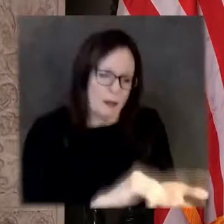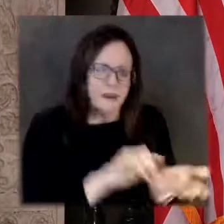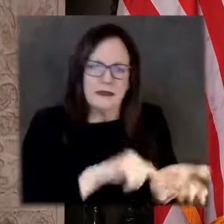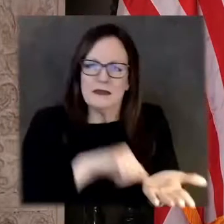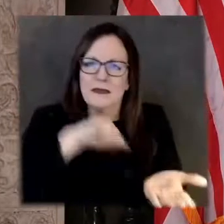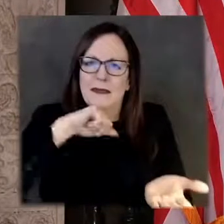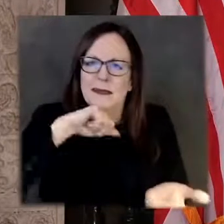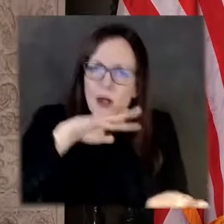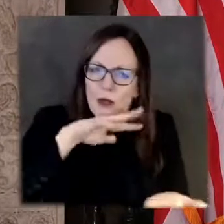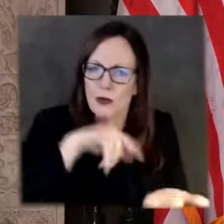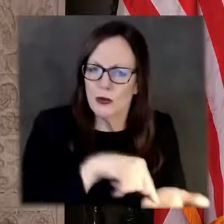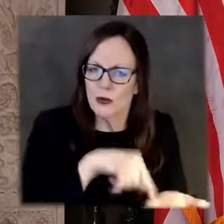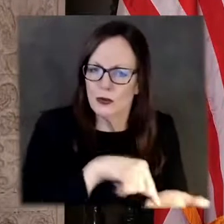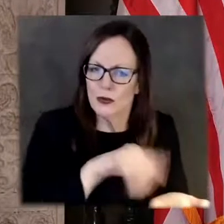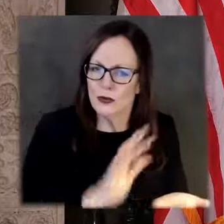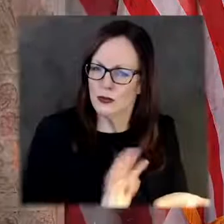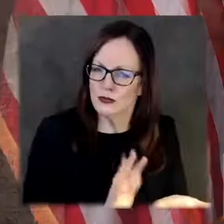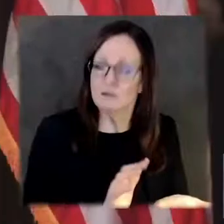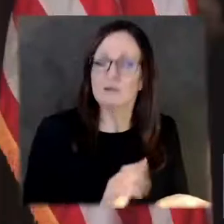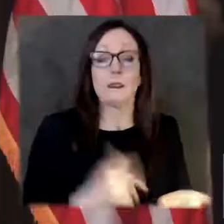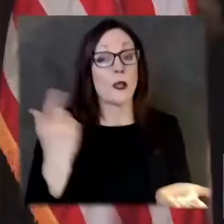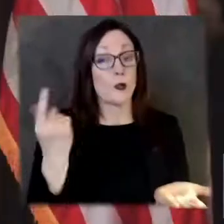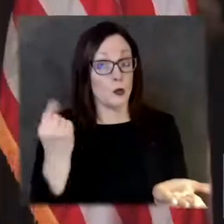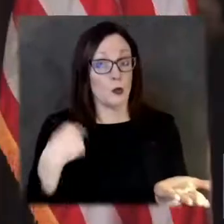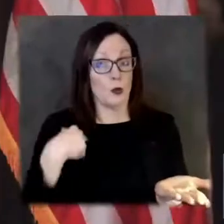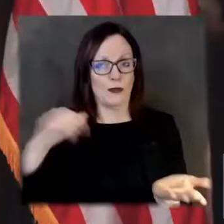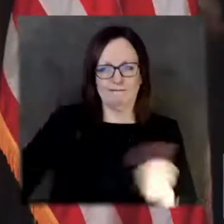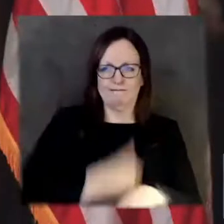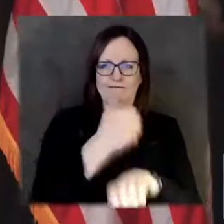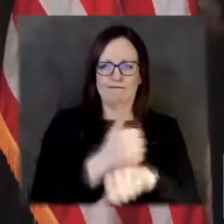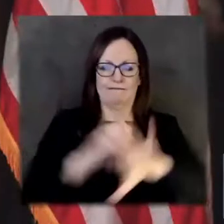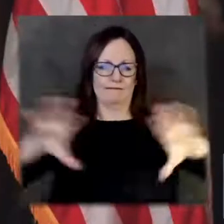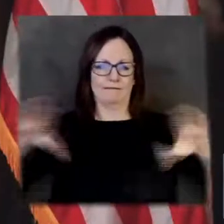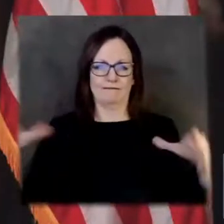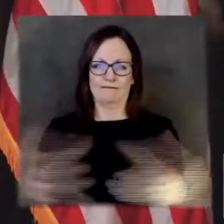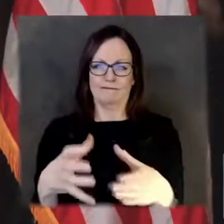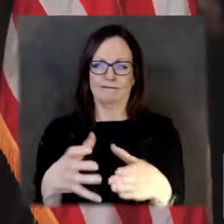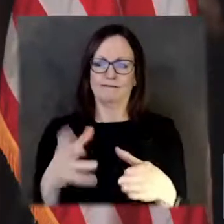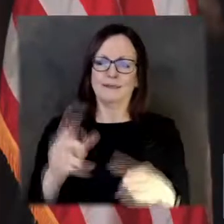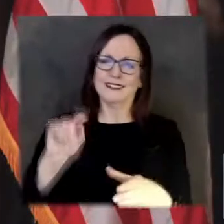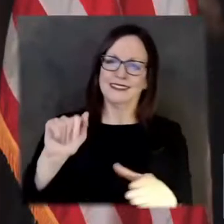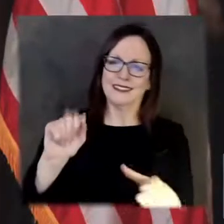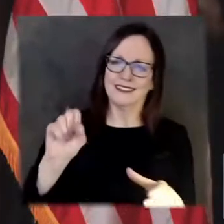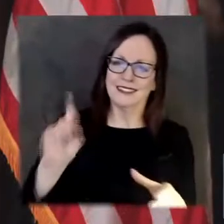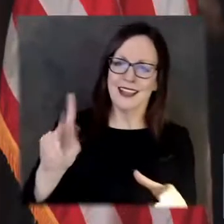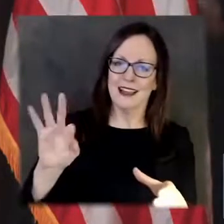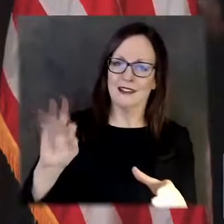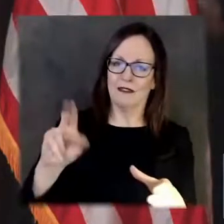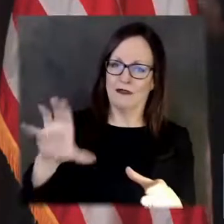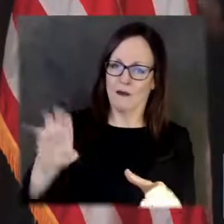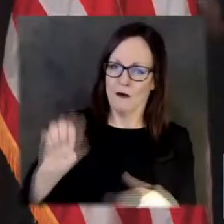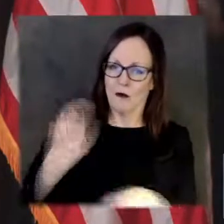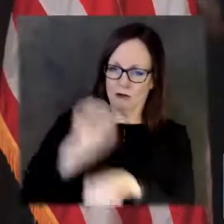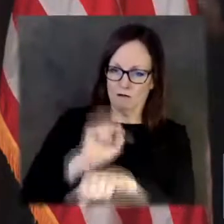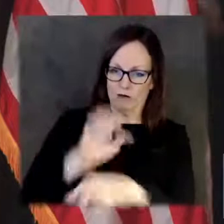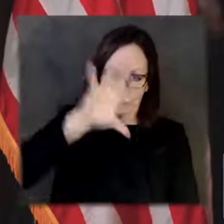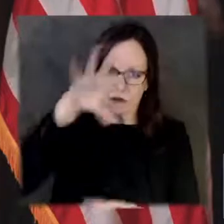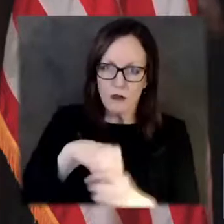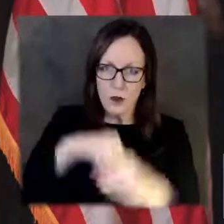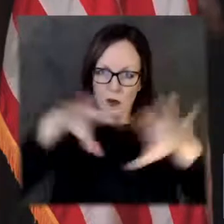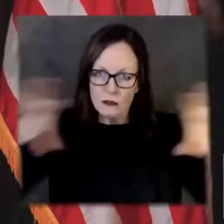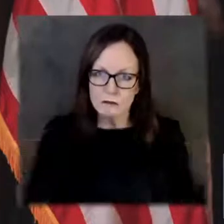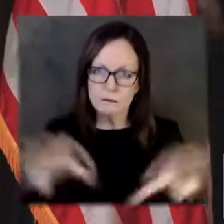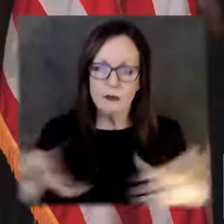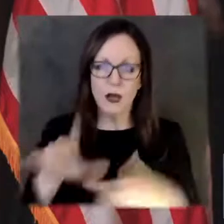builds on the work of the Task Force on Climate Change, led by Lieutenant Governor Barnes, which included a diverse bipartisan coalition